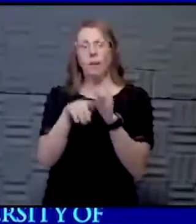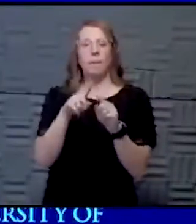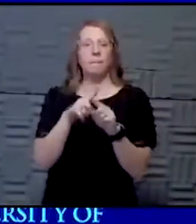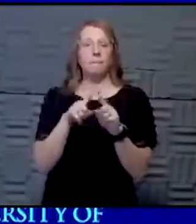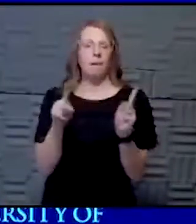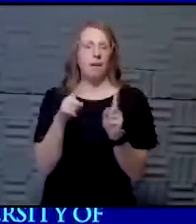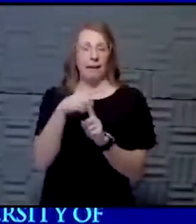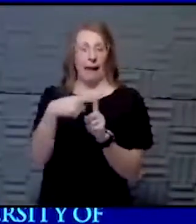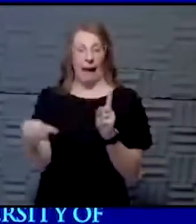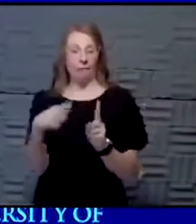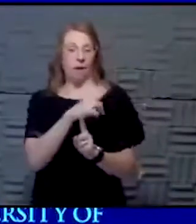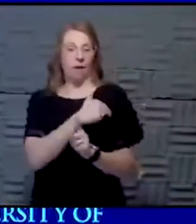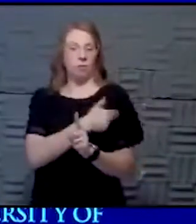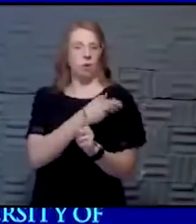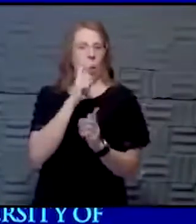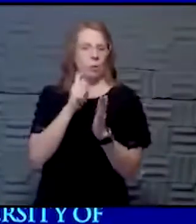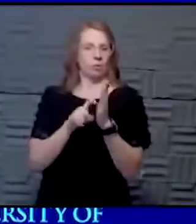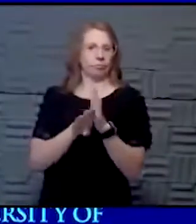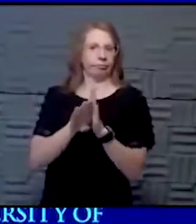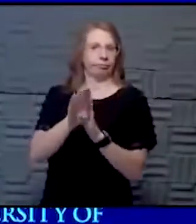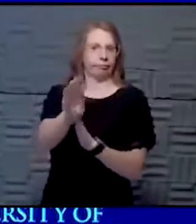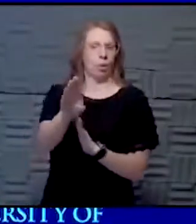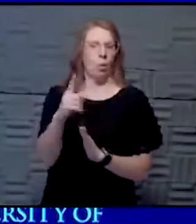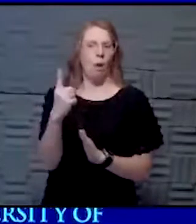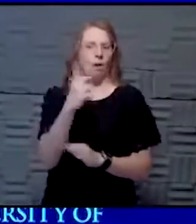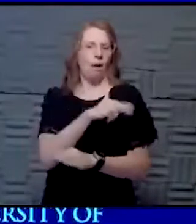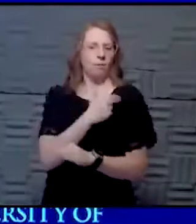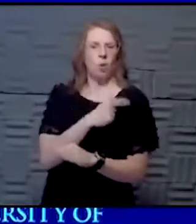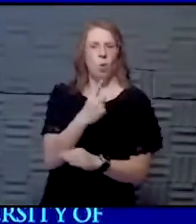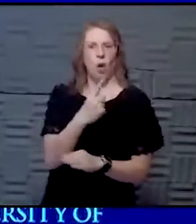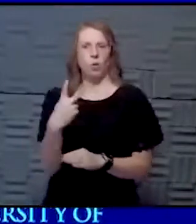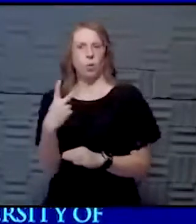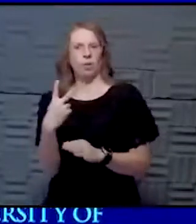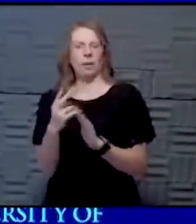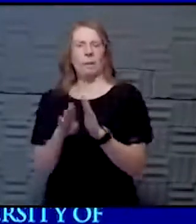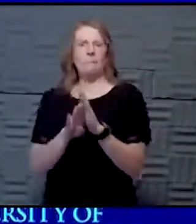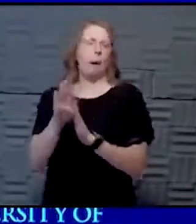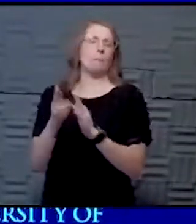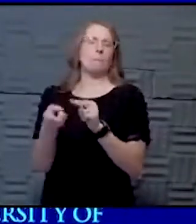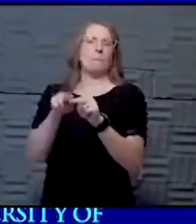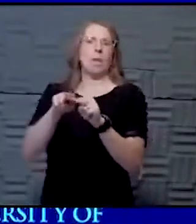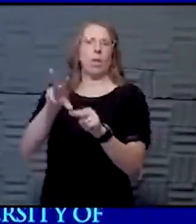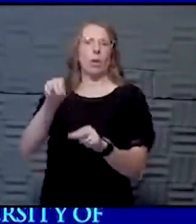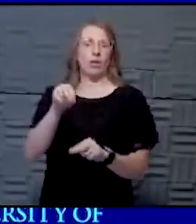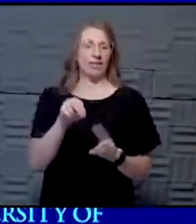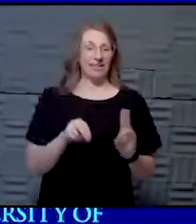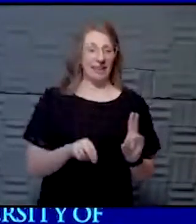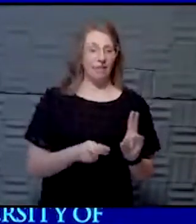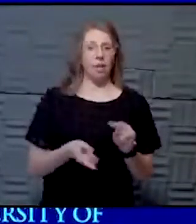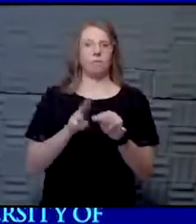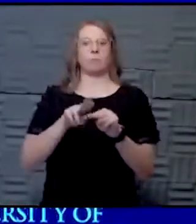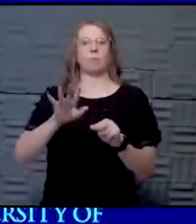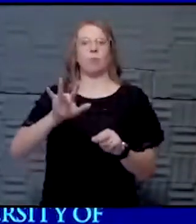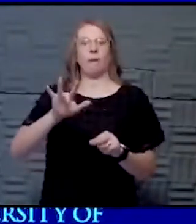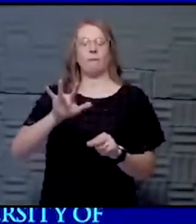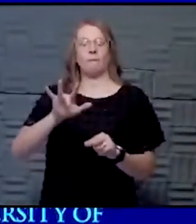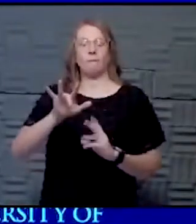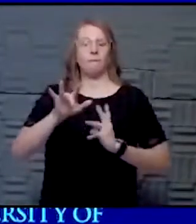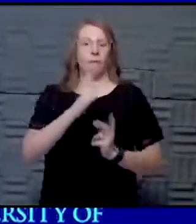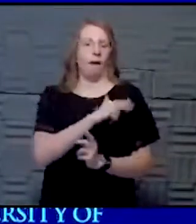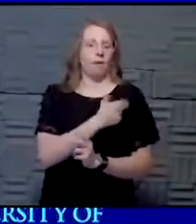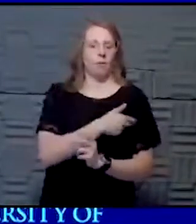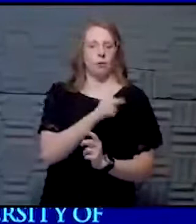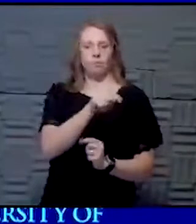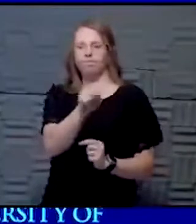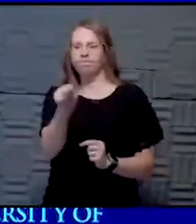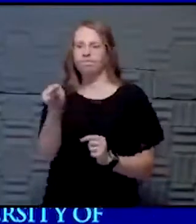have seen a clear upward trend. There was one of the hospitals where it had gone from 1 or 2 up to 30. We've gone from 7 up to 25. A number of hospitals are